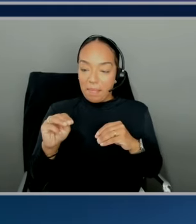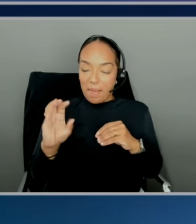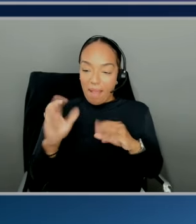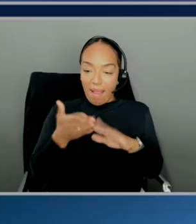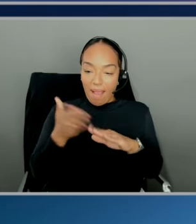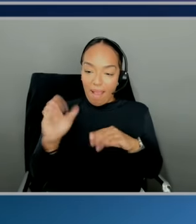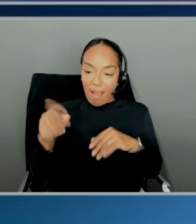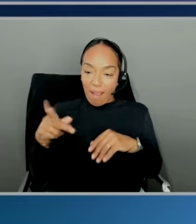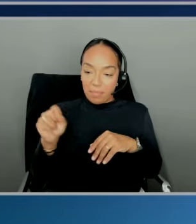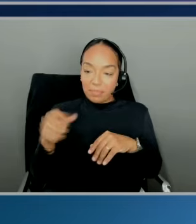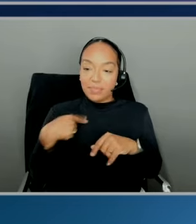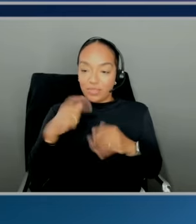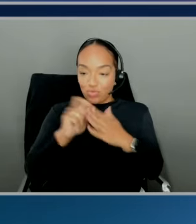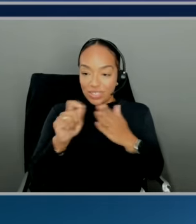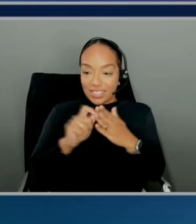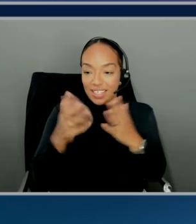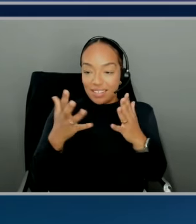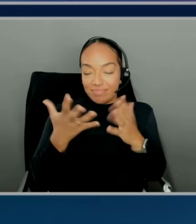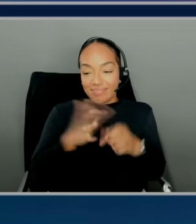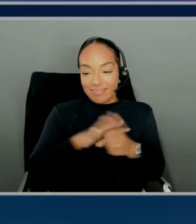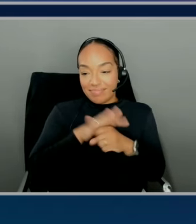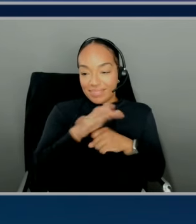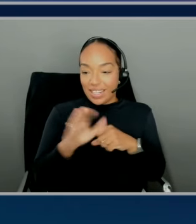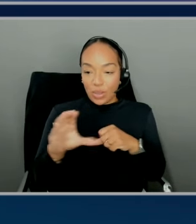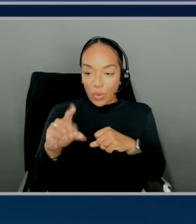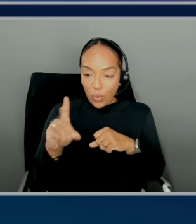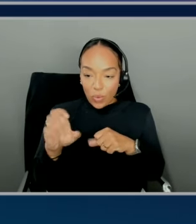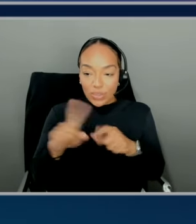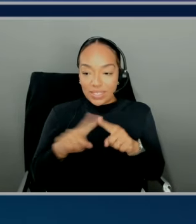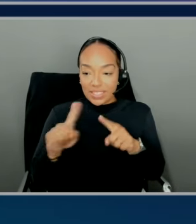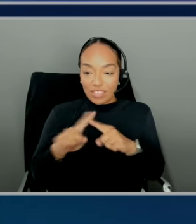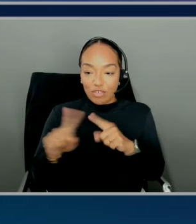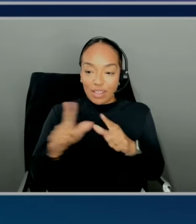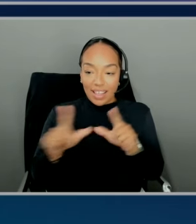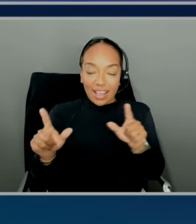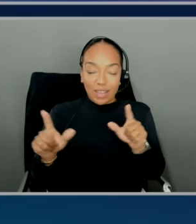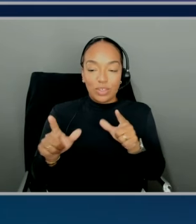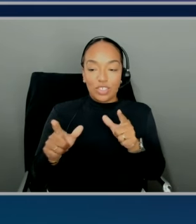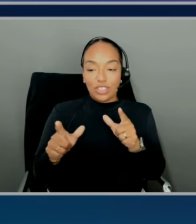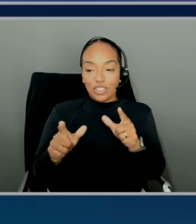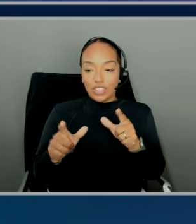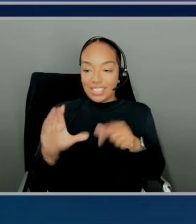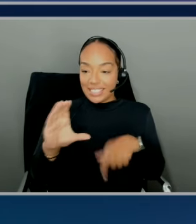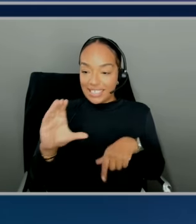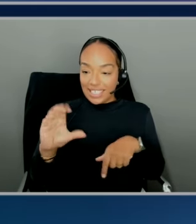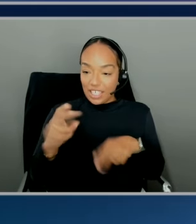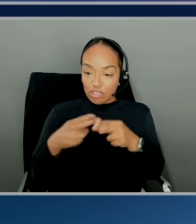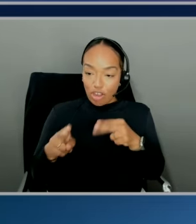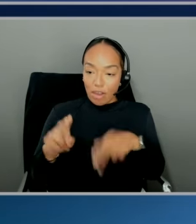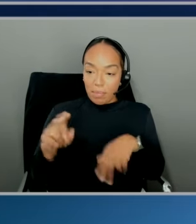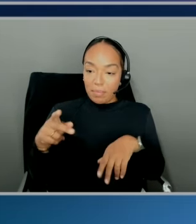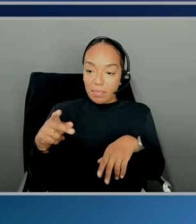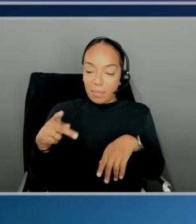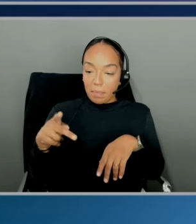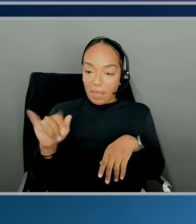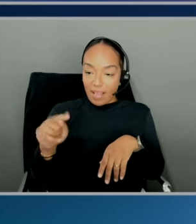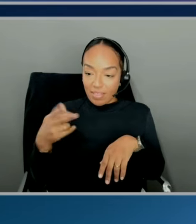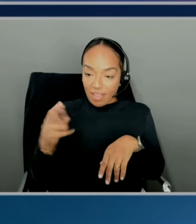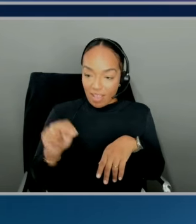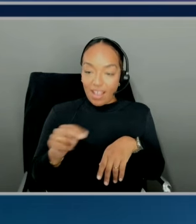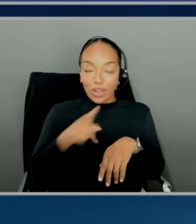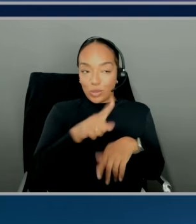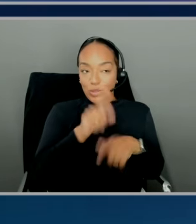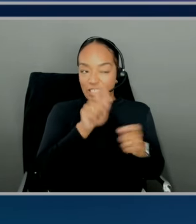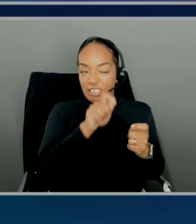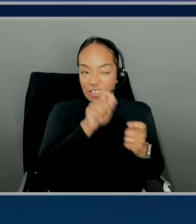I've written a lot of code, different languages, C#, Python, et cetera. Mm. You nailed it. One of the hardest things for